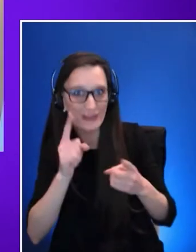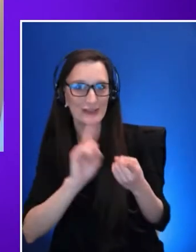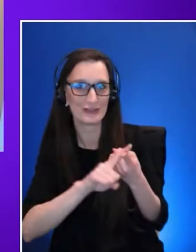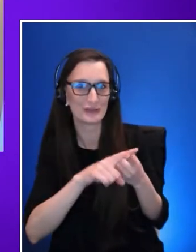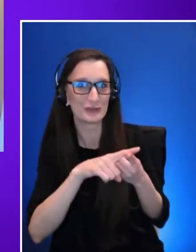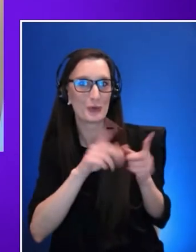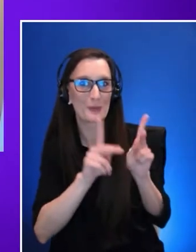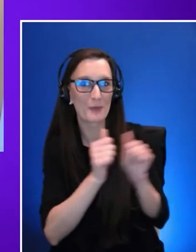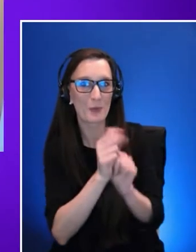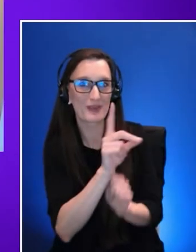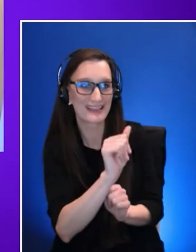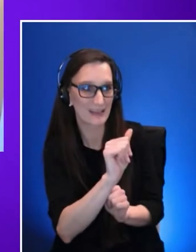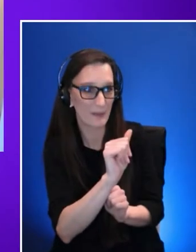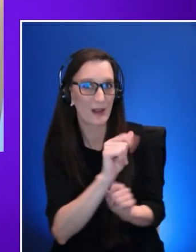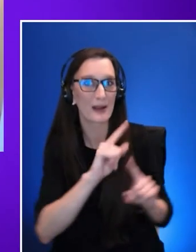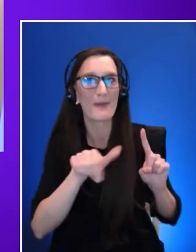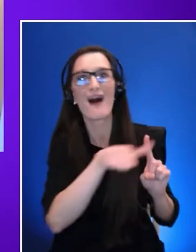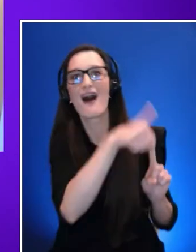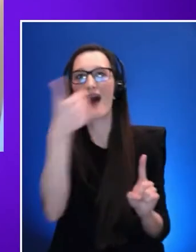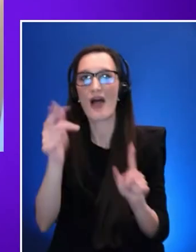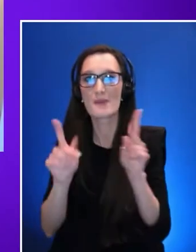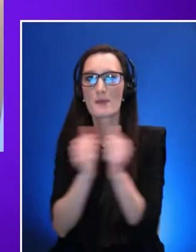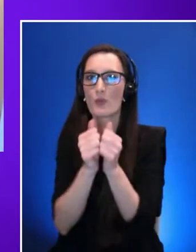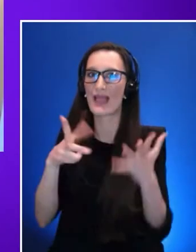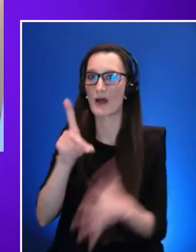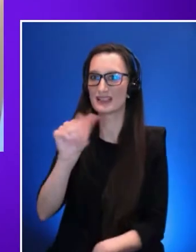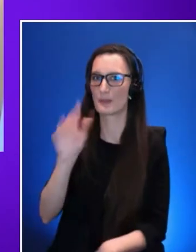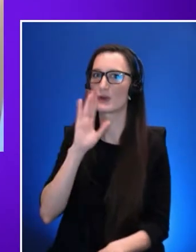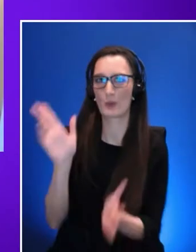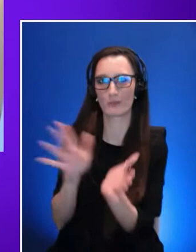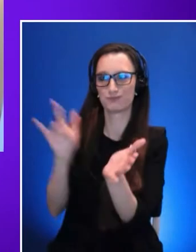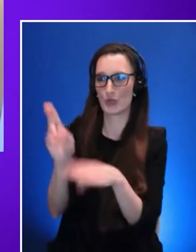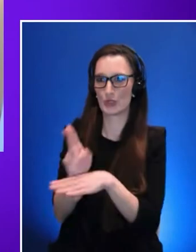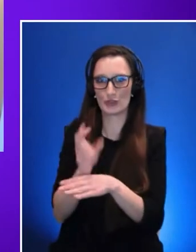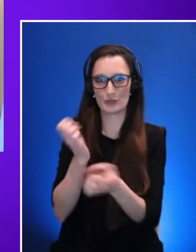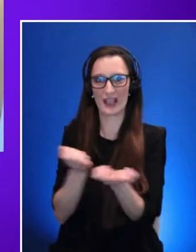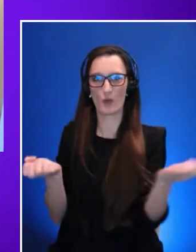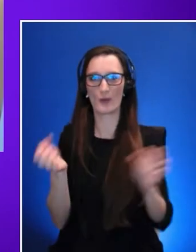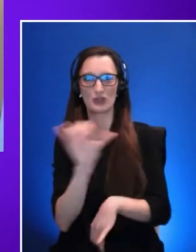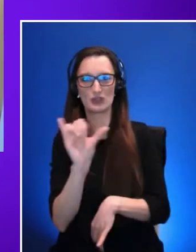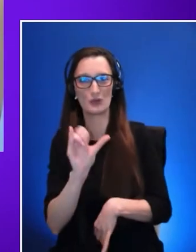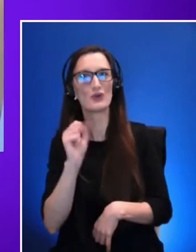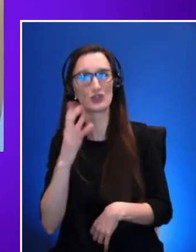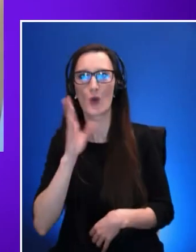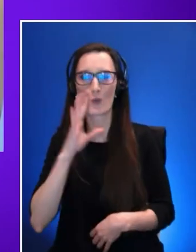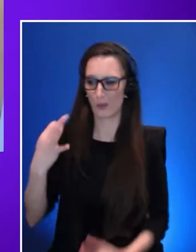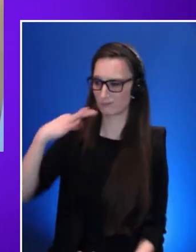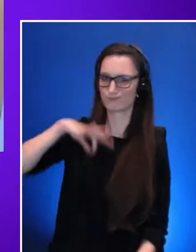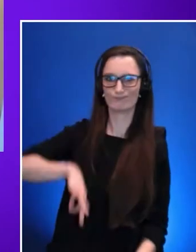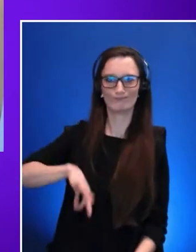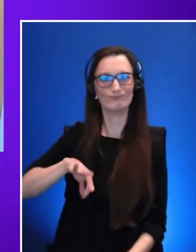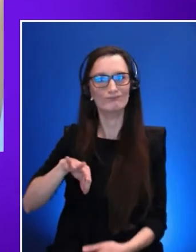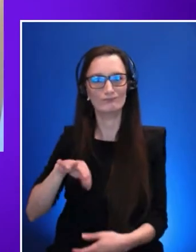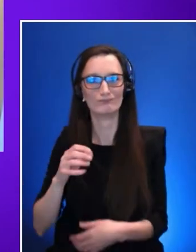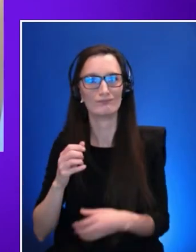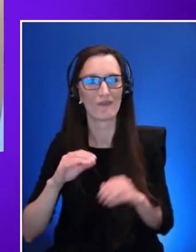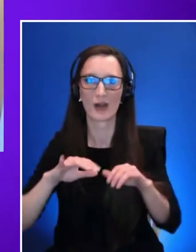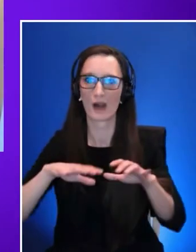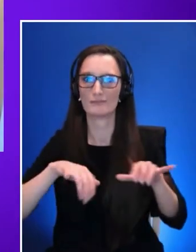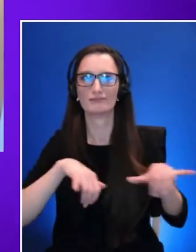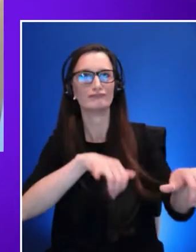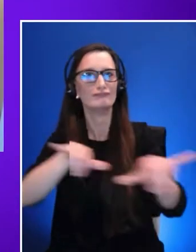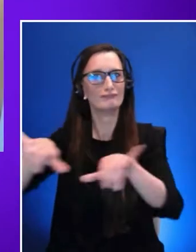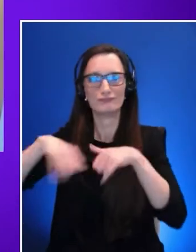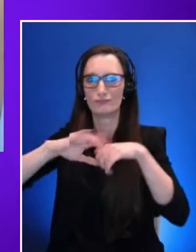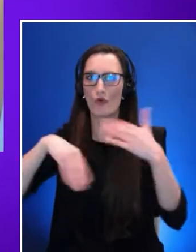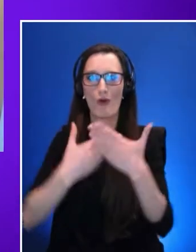devices. It becomes a moneymaker all the way around in that sense. So that I think is, you know, we can go back as far as